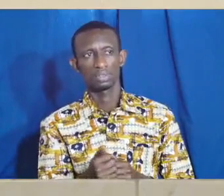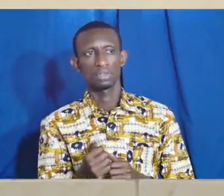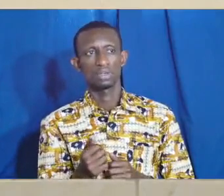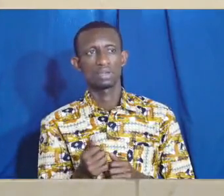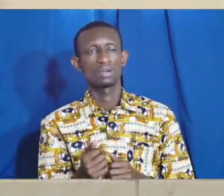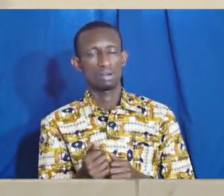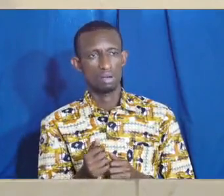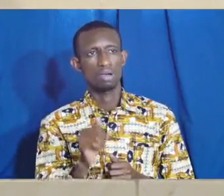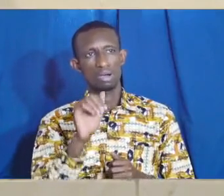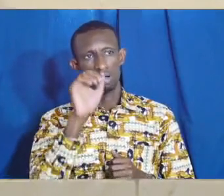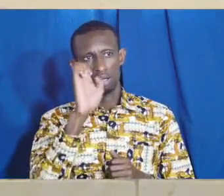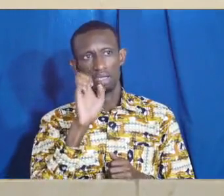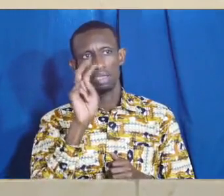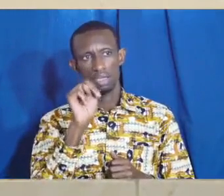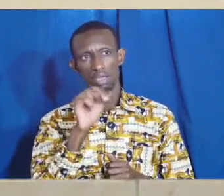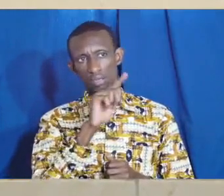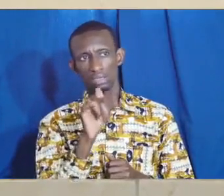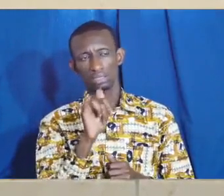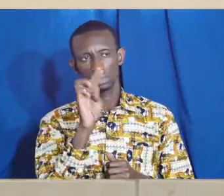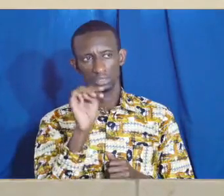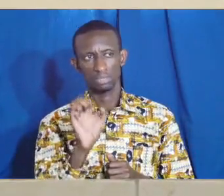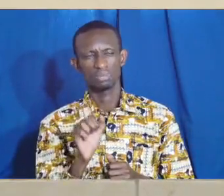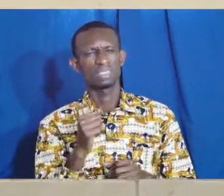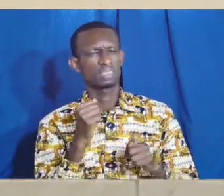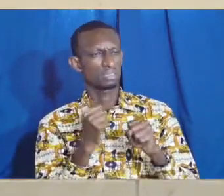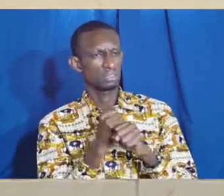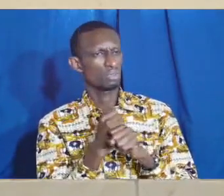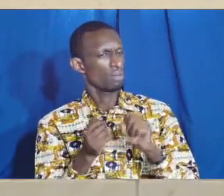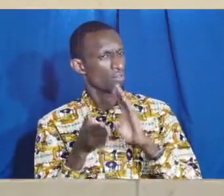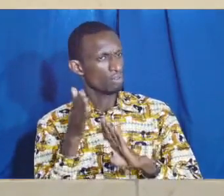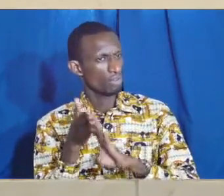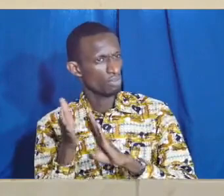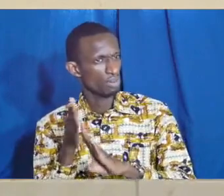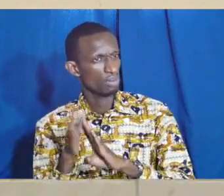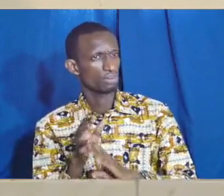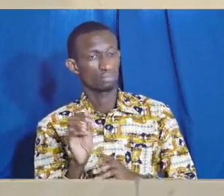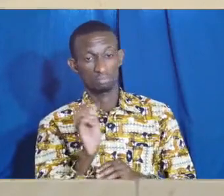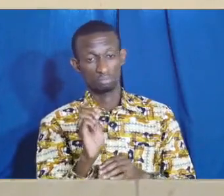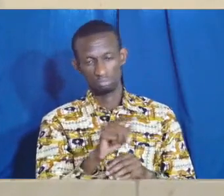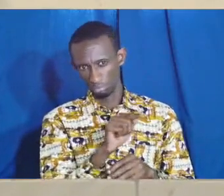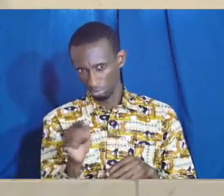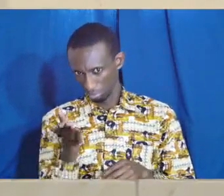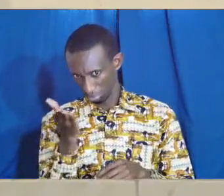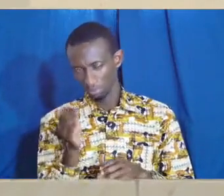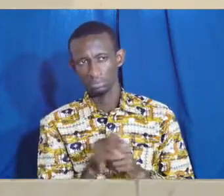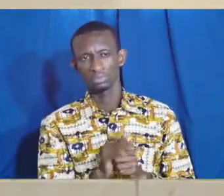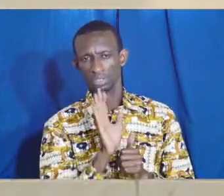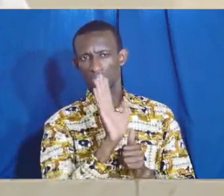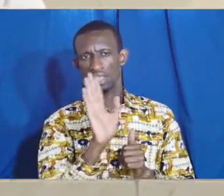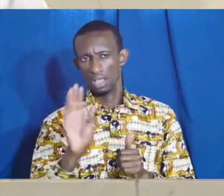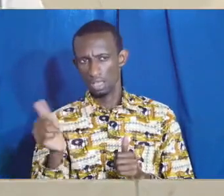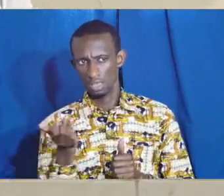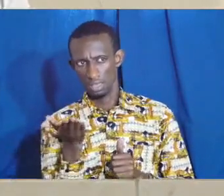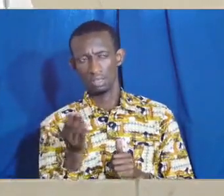normally work rapidly. Enzymes, they work rapidly. Take that note. Another characteristics of